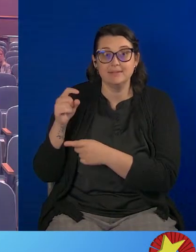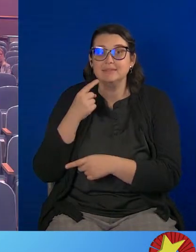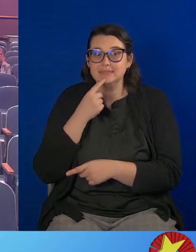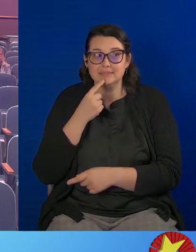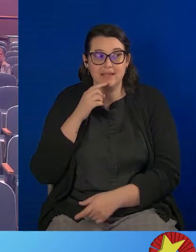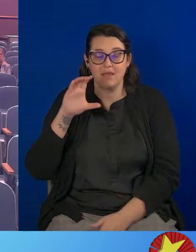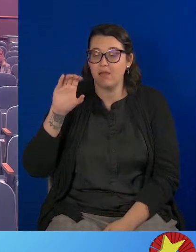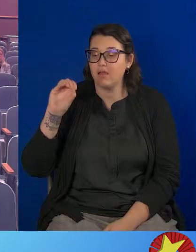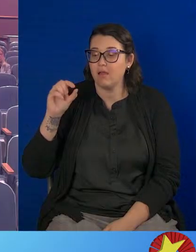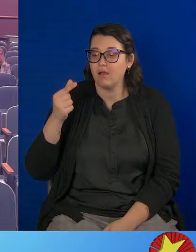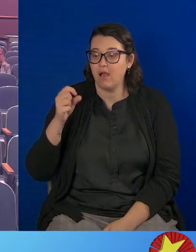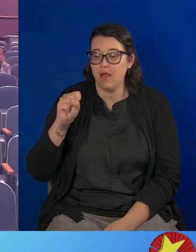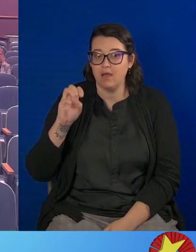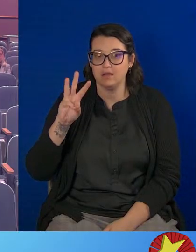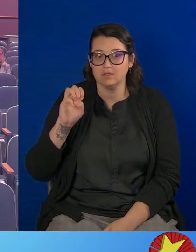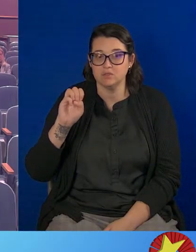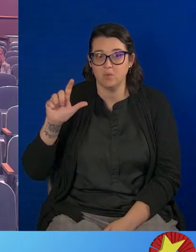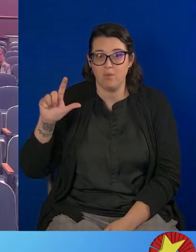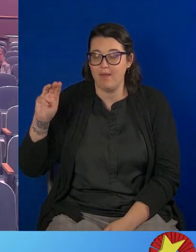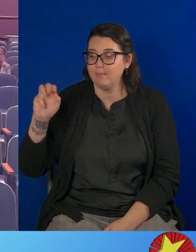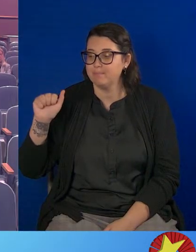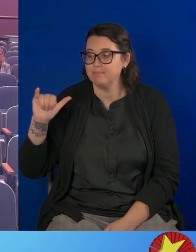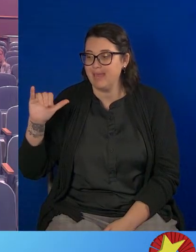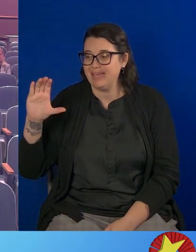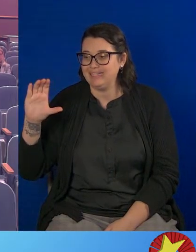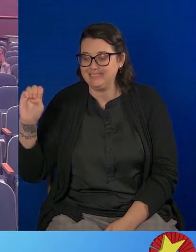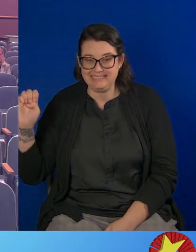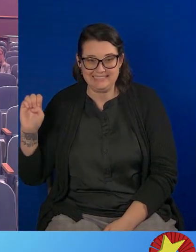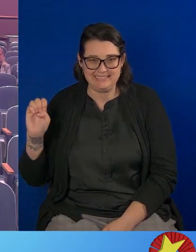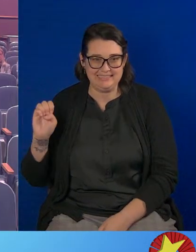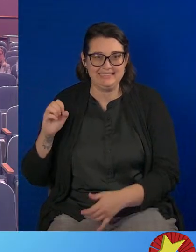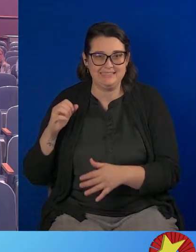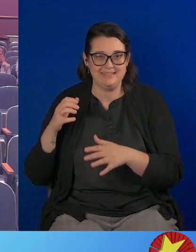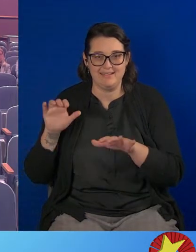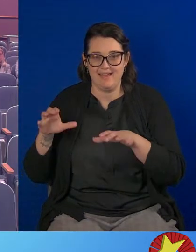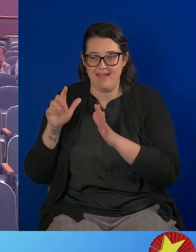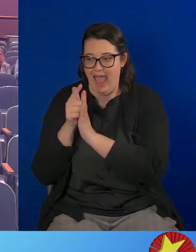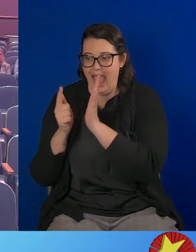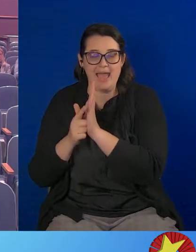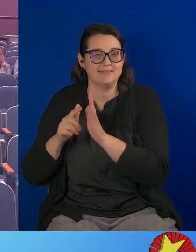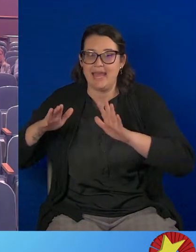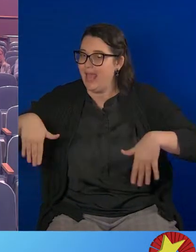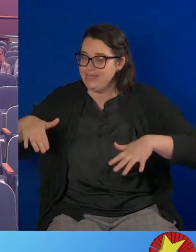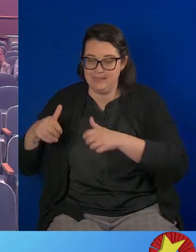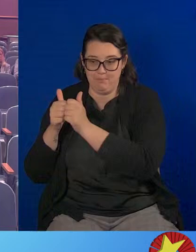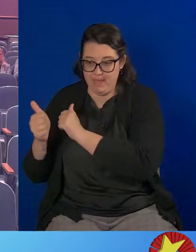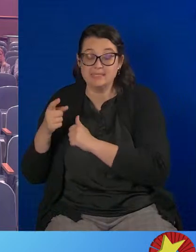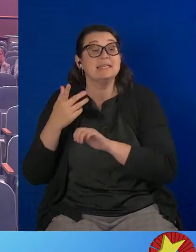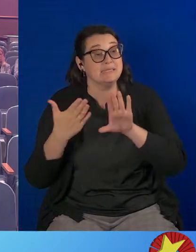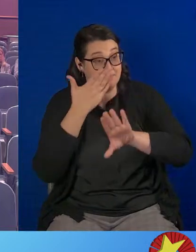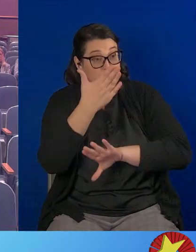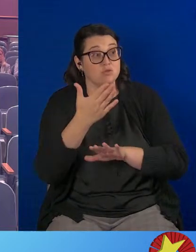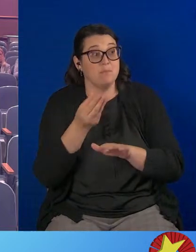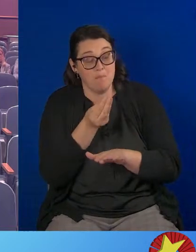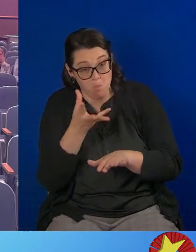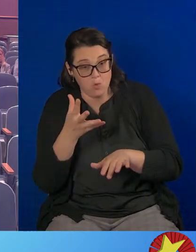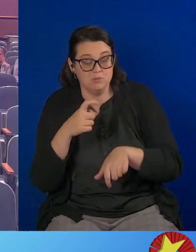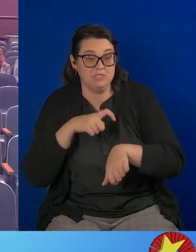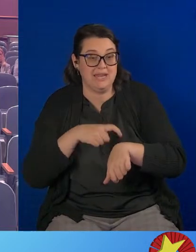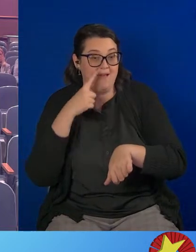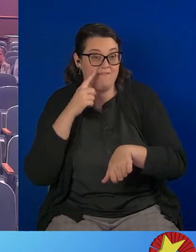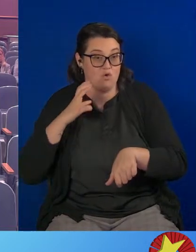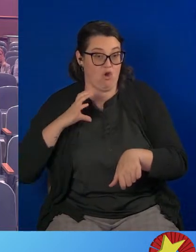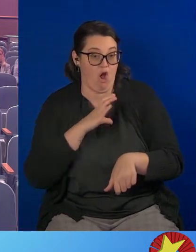Cogswell-Macy Act has not yet passed into law. It has been introduced multiple times in Congress to amend IDEA,